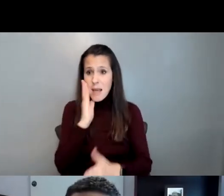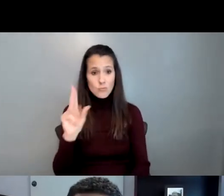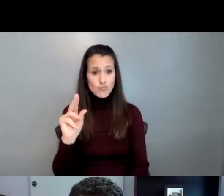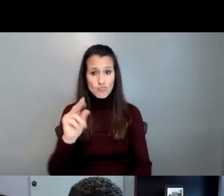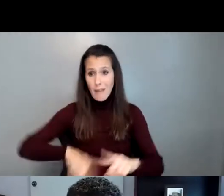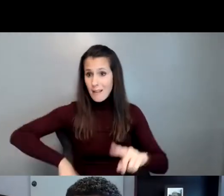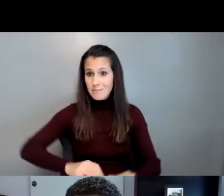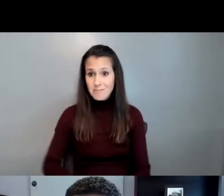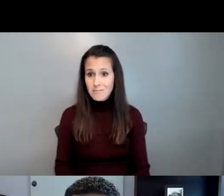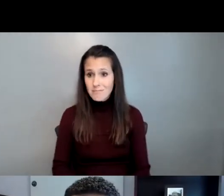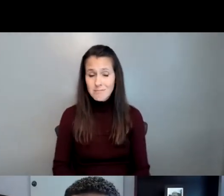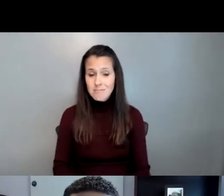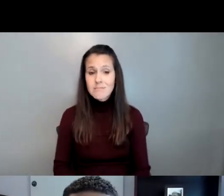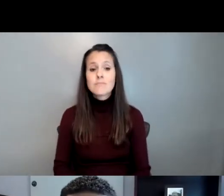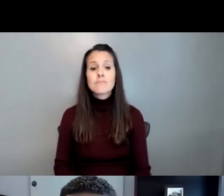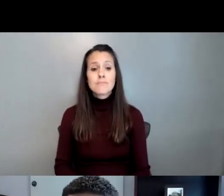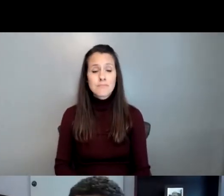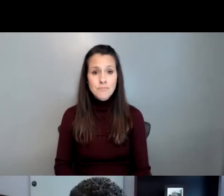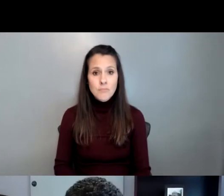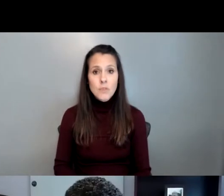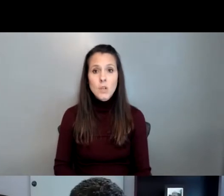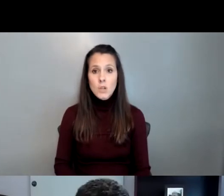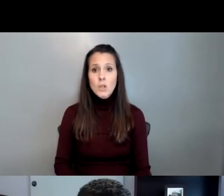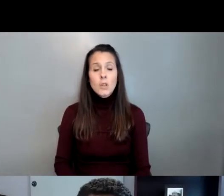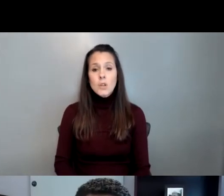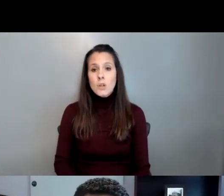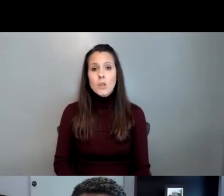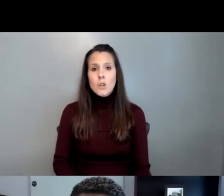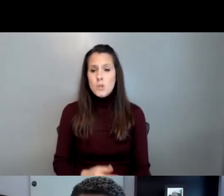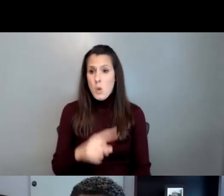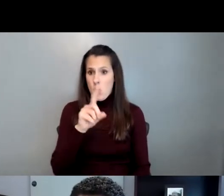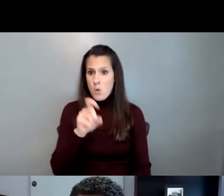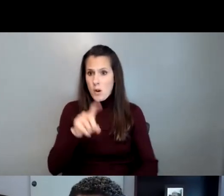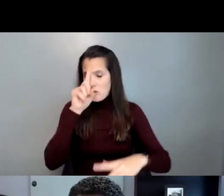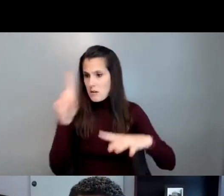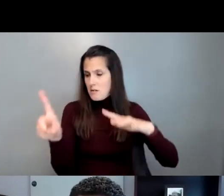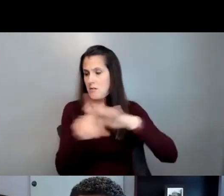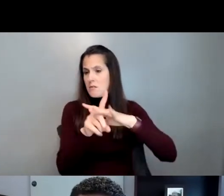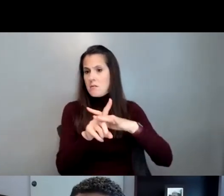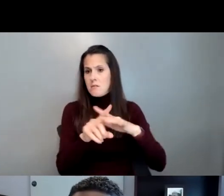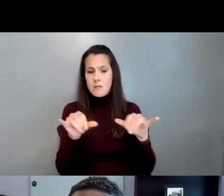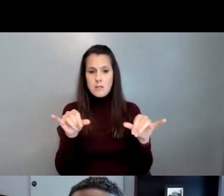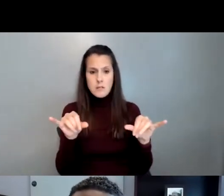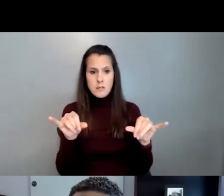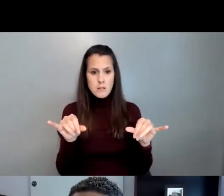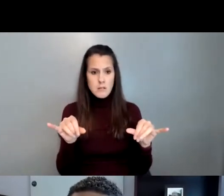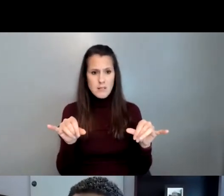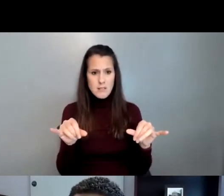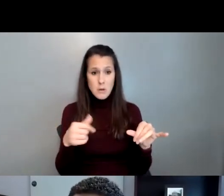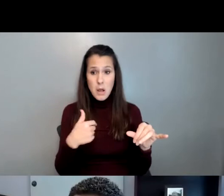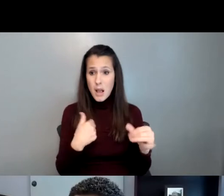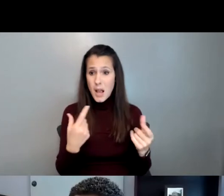Now, the question that I didn't intentionally ask, but that popped into my mind at the time was, what use am I